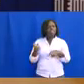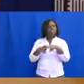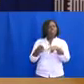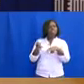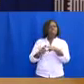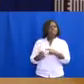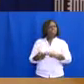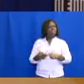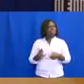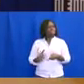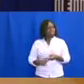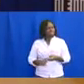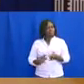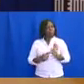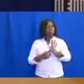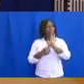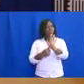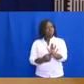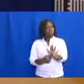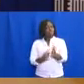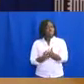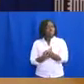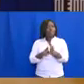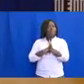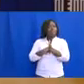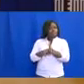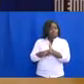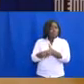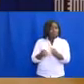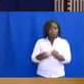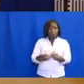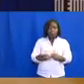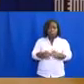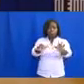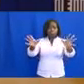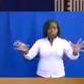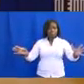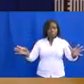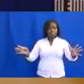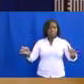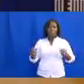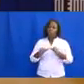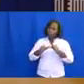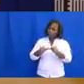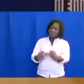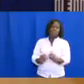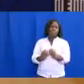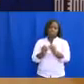numbers indicates that the virus has spread and continues to spread.